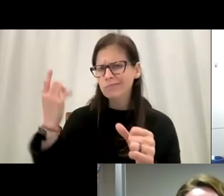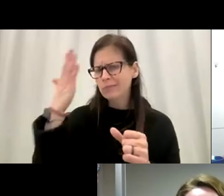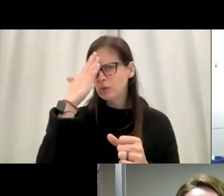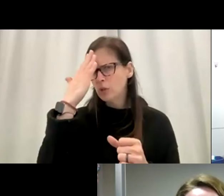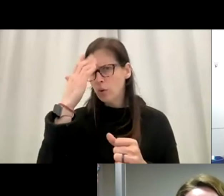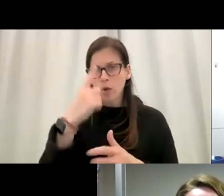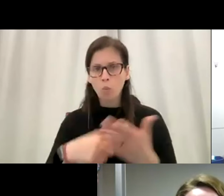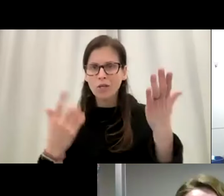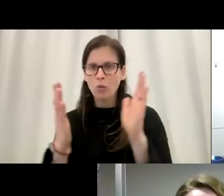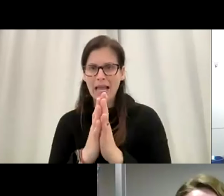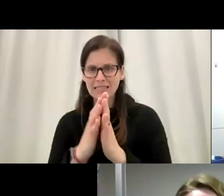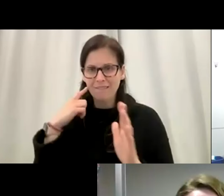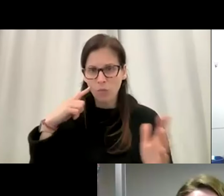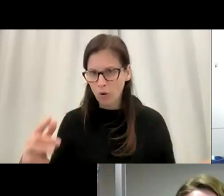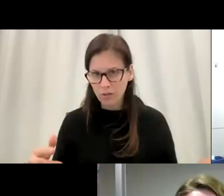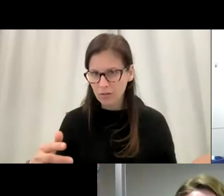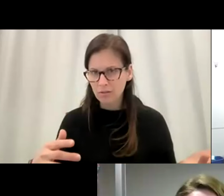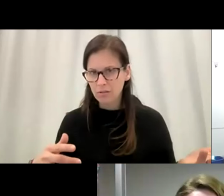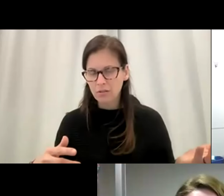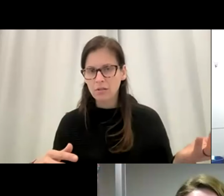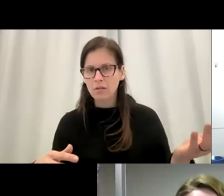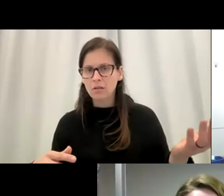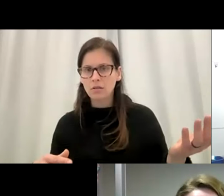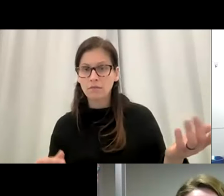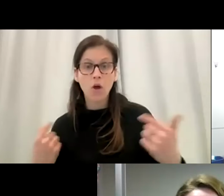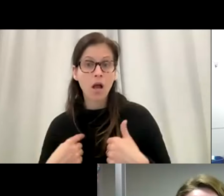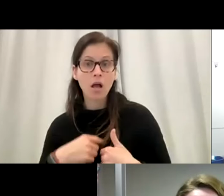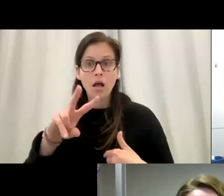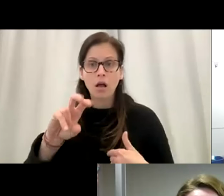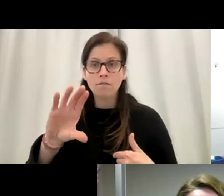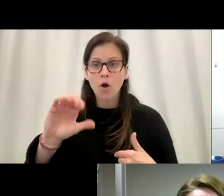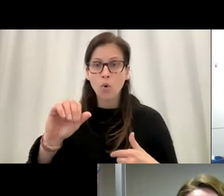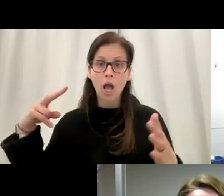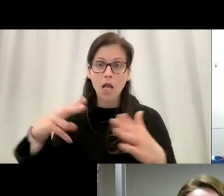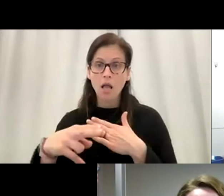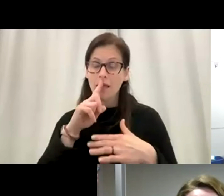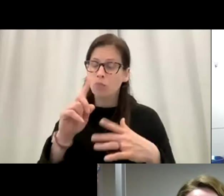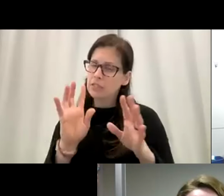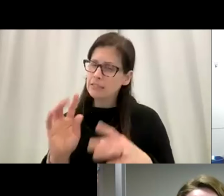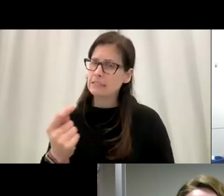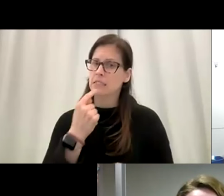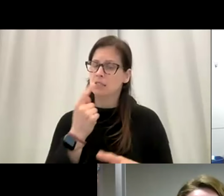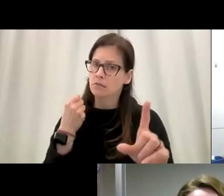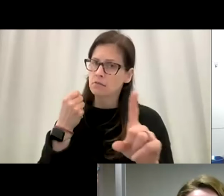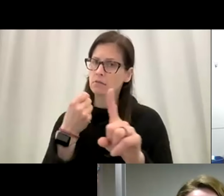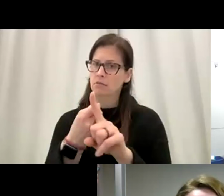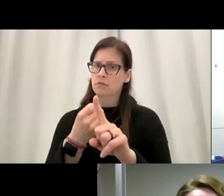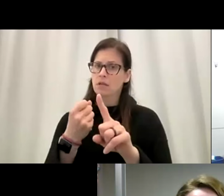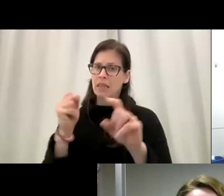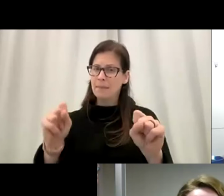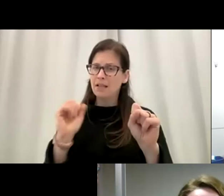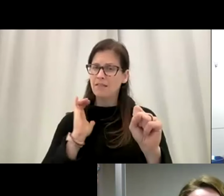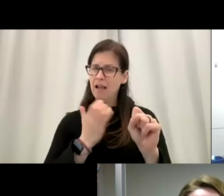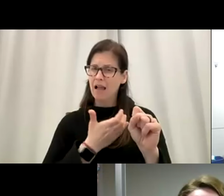ask, like what are you asking for us with VOCA cuts that will seriously impact the ability of our programs to